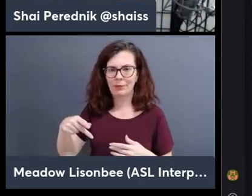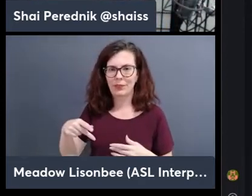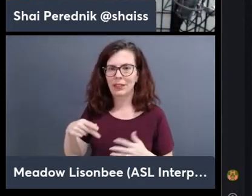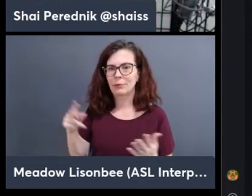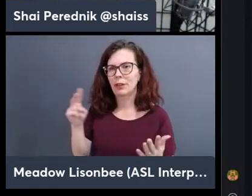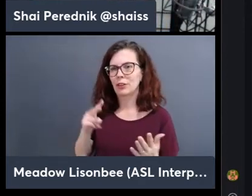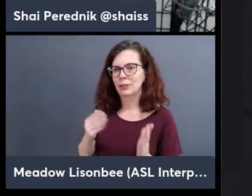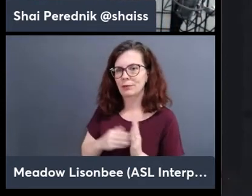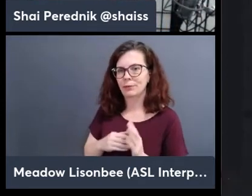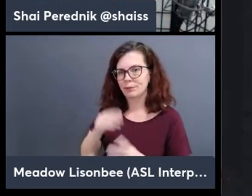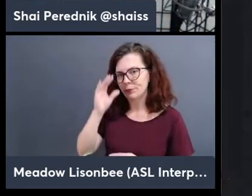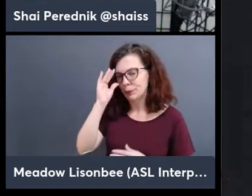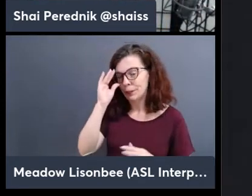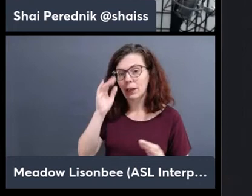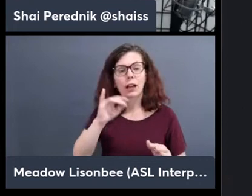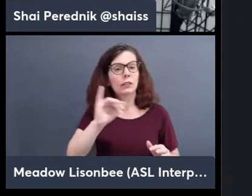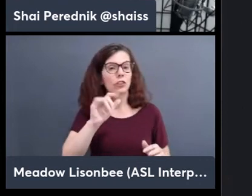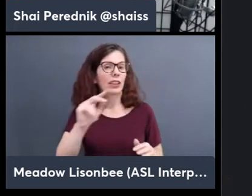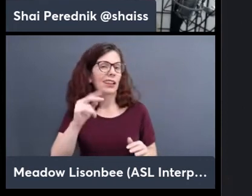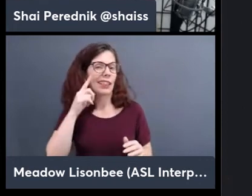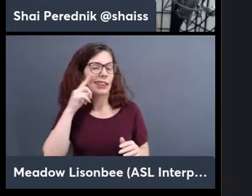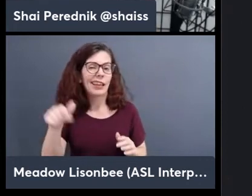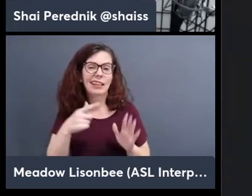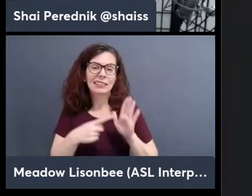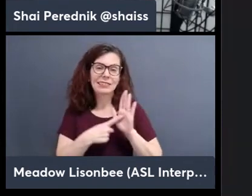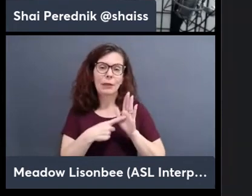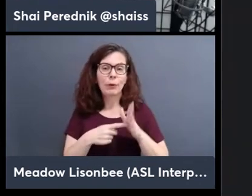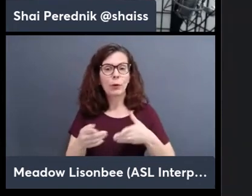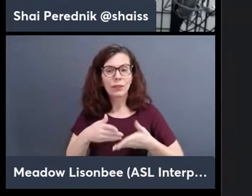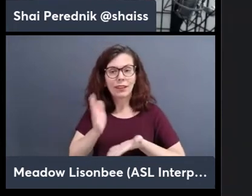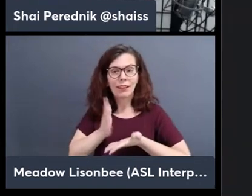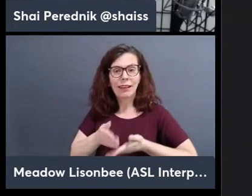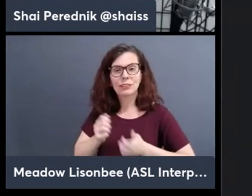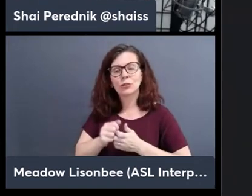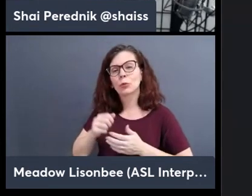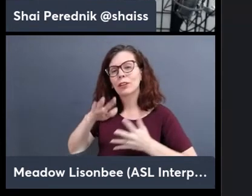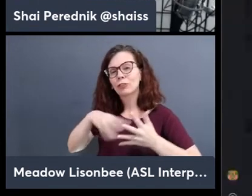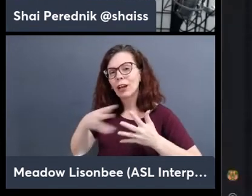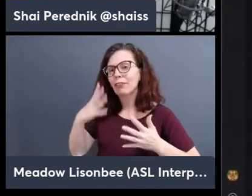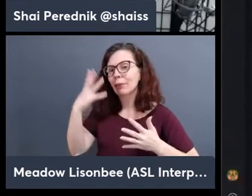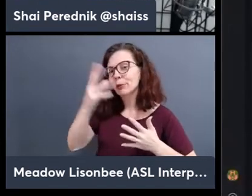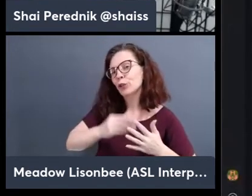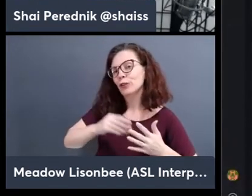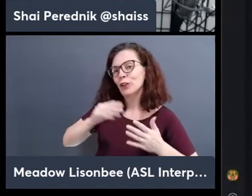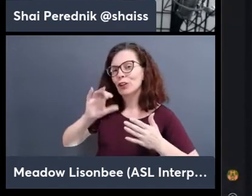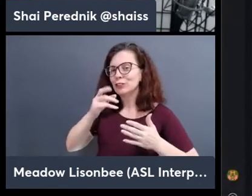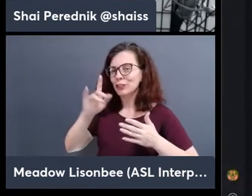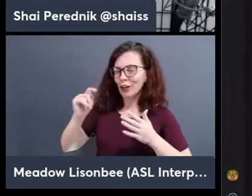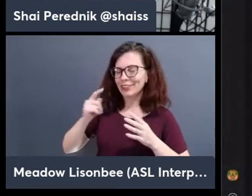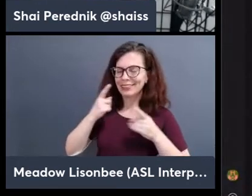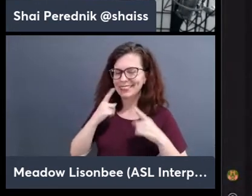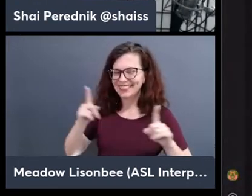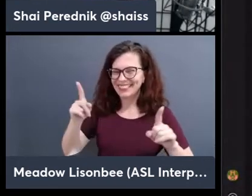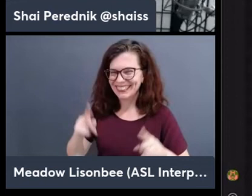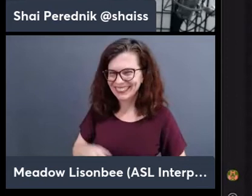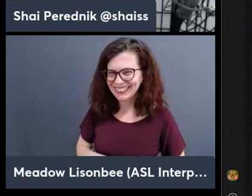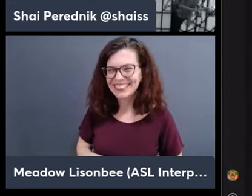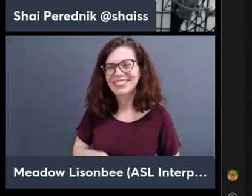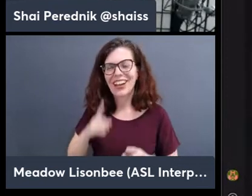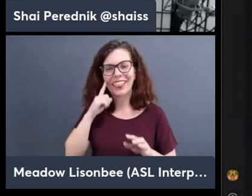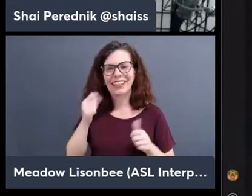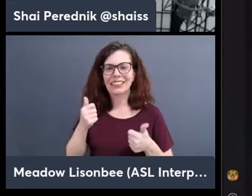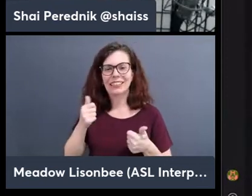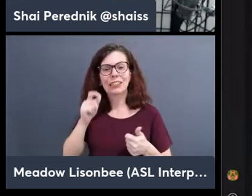one. Yeah. I think any demo that kind of ends with graphs and pretty charts is always a success. So I think this is